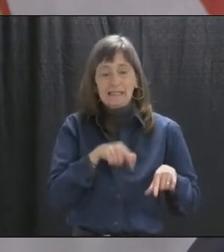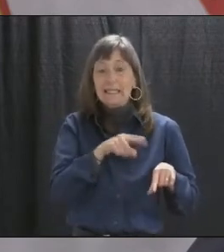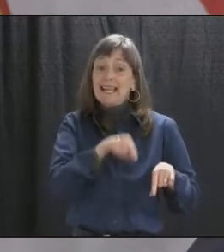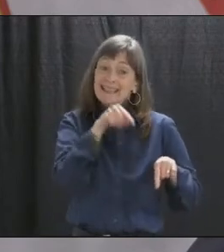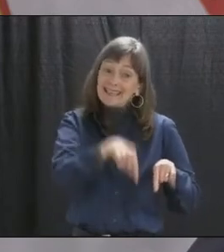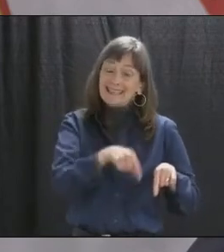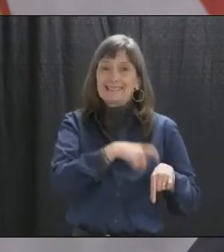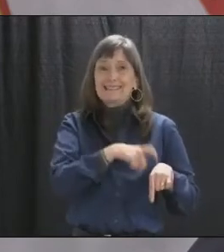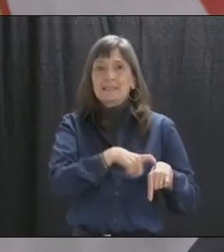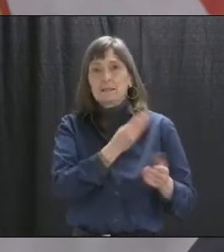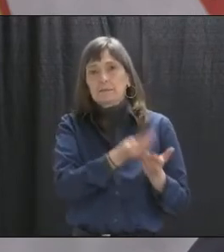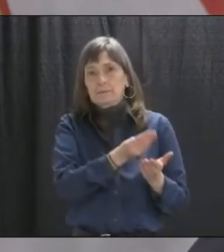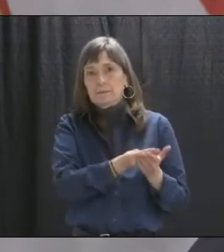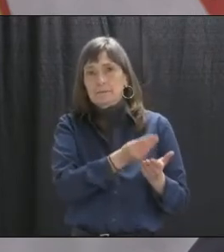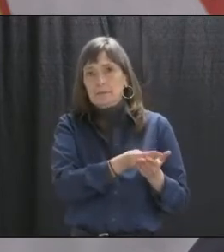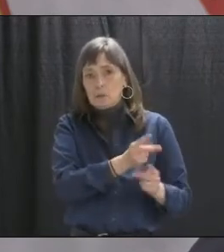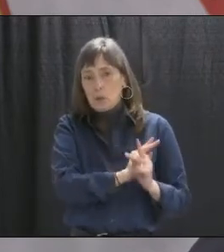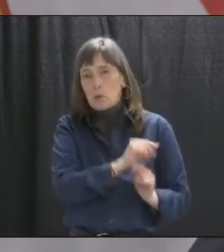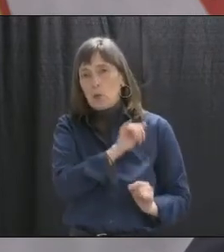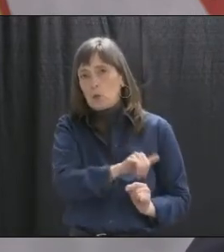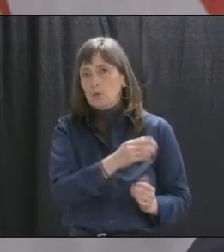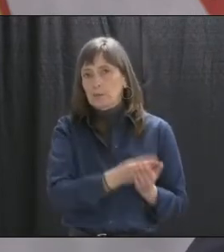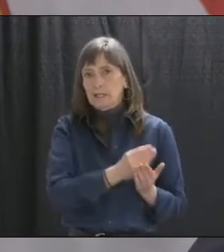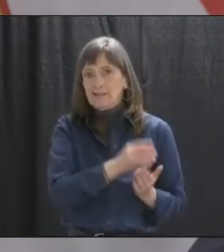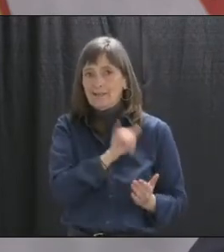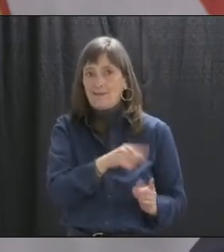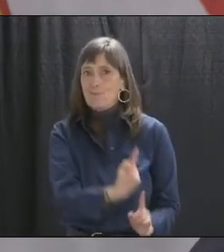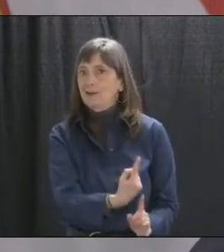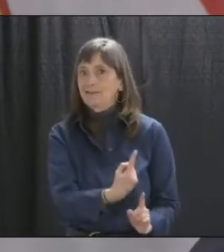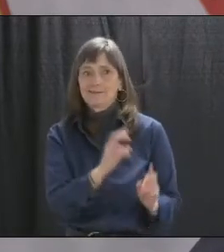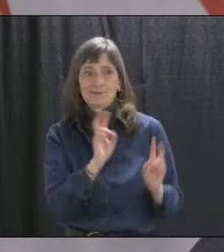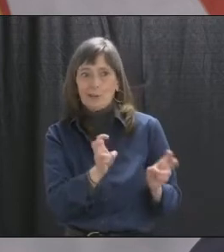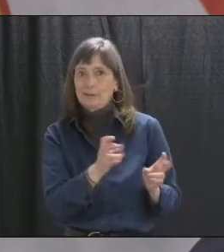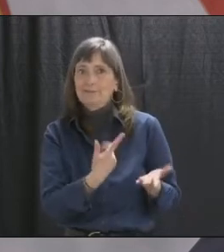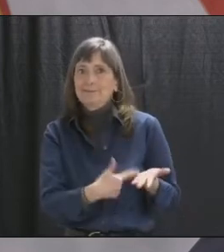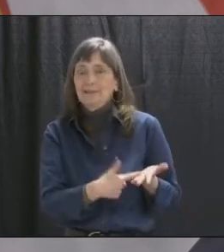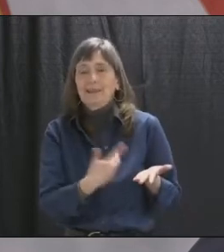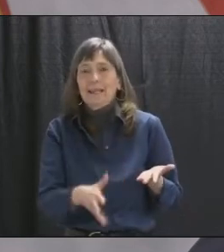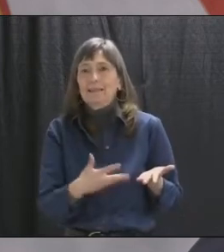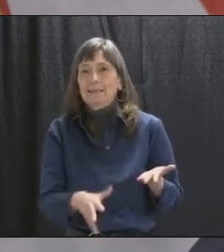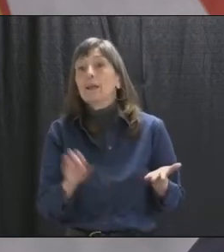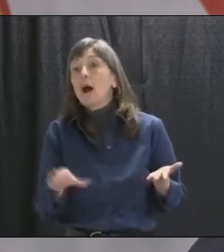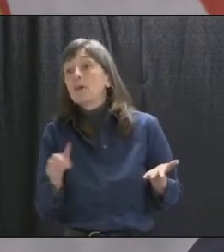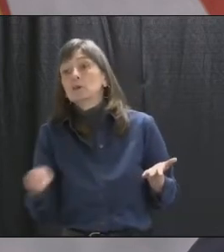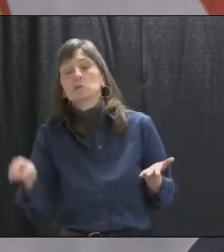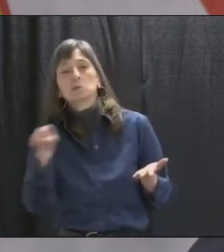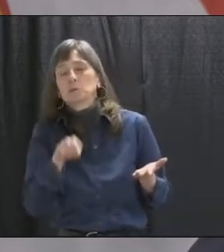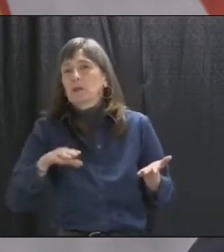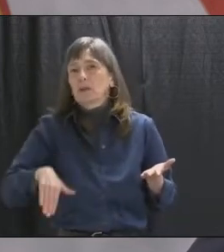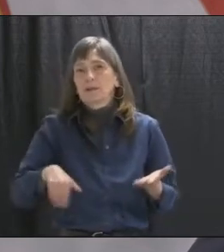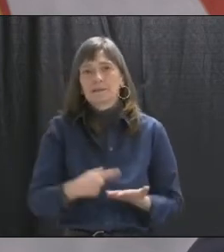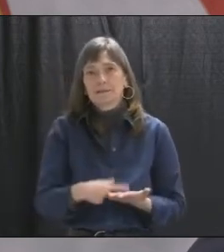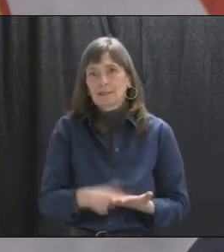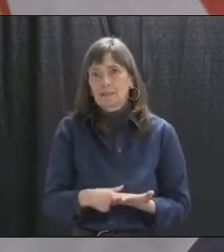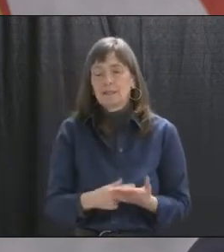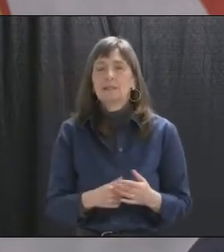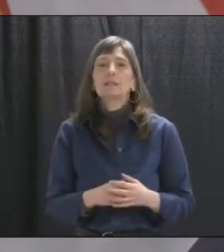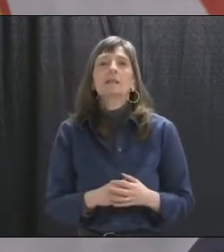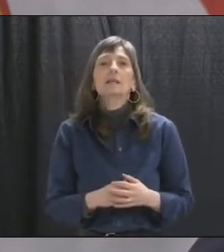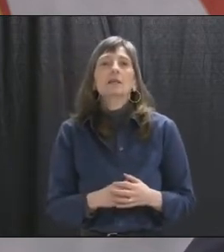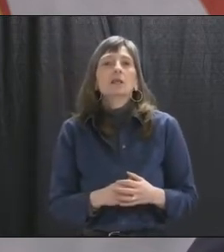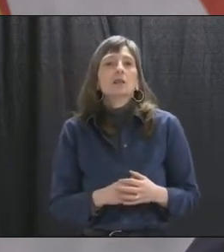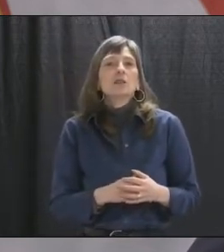on, you know, the financial situation within our province, getting us in the situation where we could borrow some money that we needed, and a few other